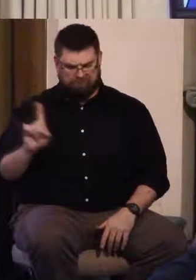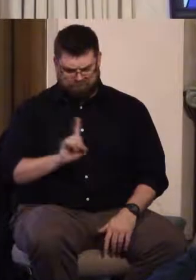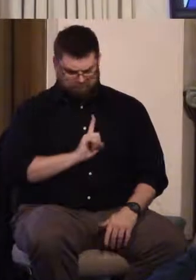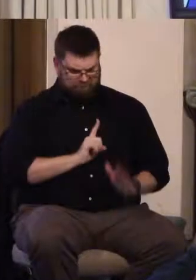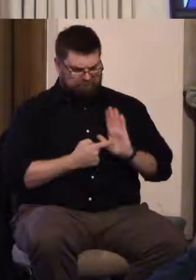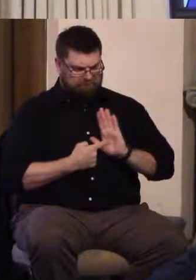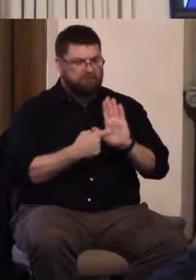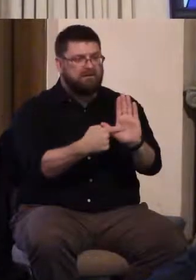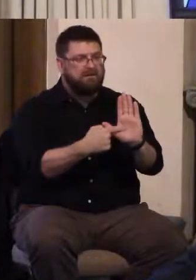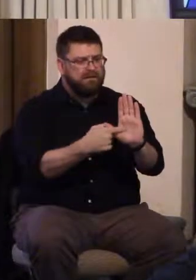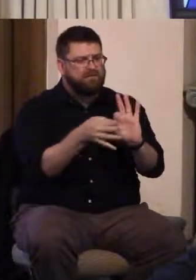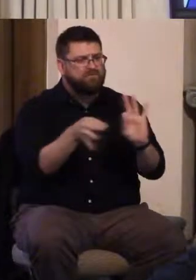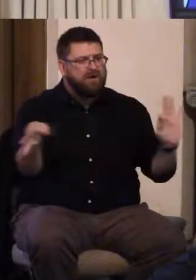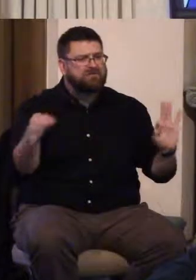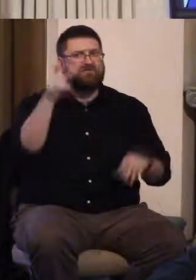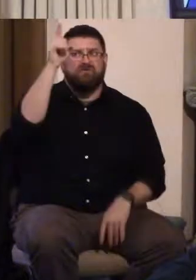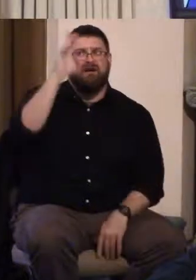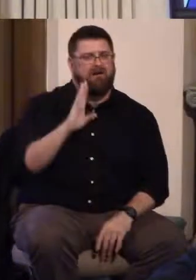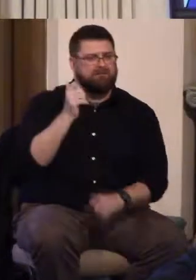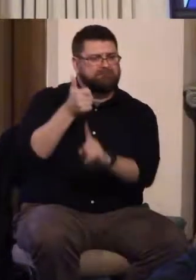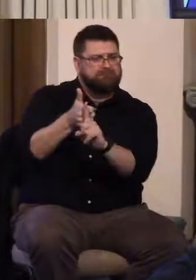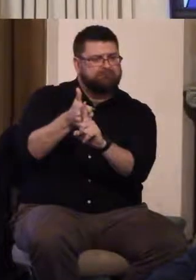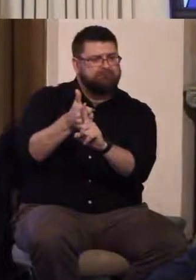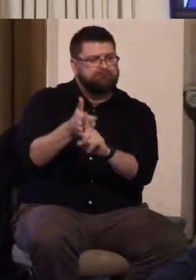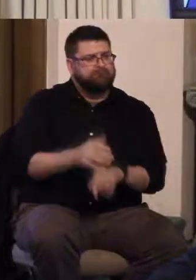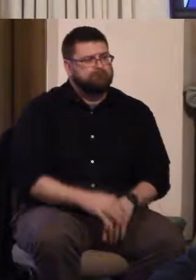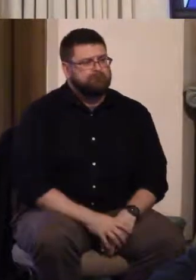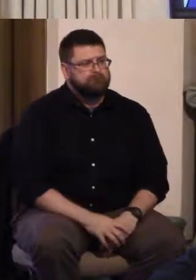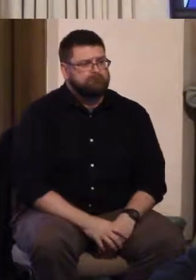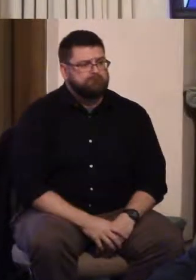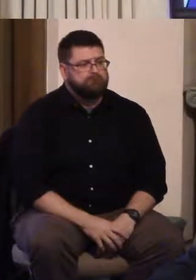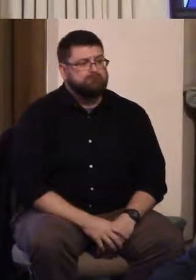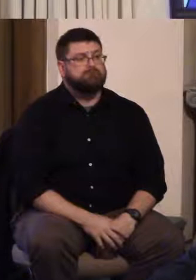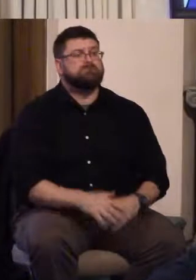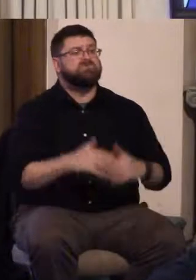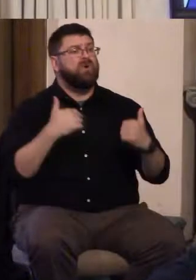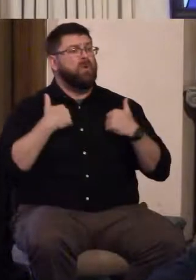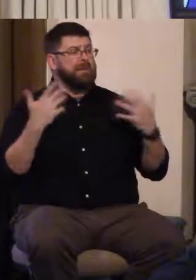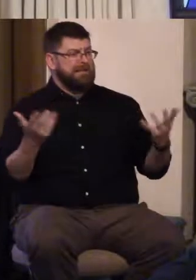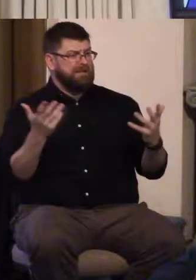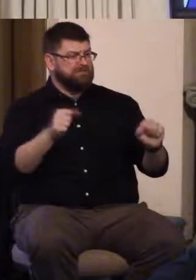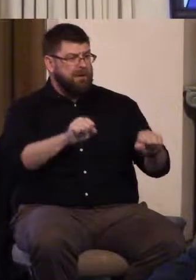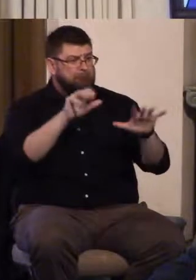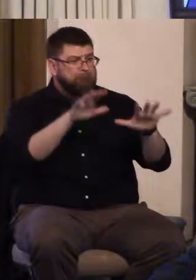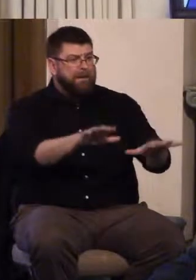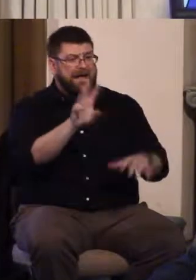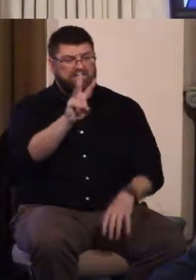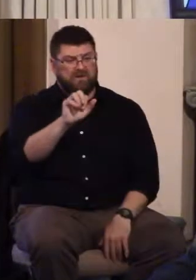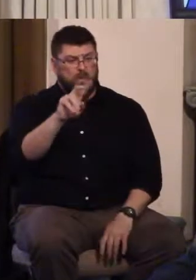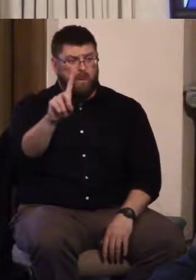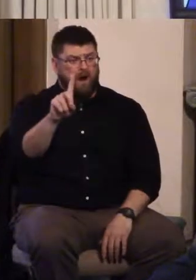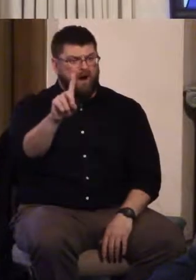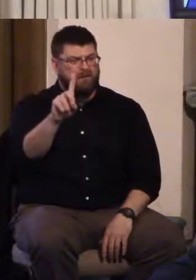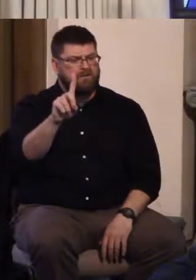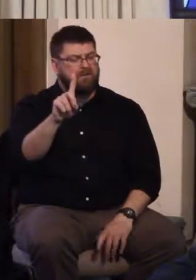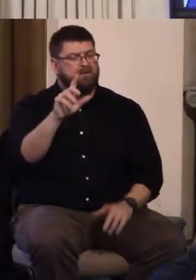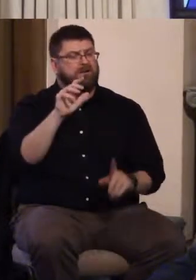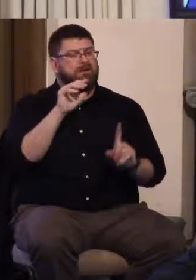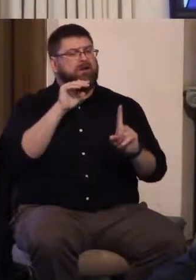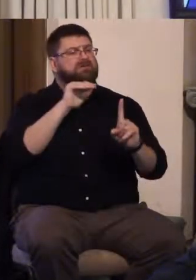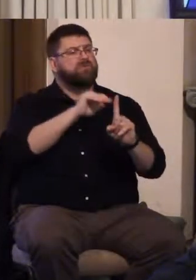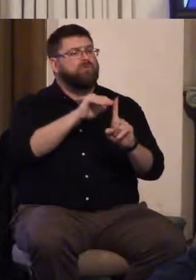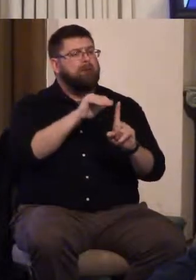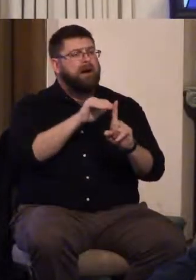expression to God. And so here's my magic wand that's a reminder